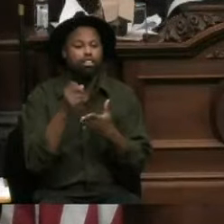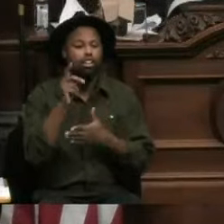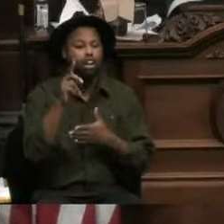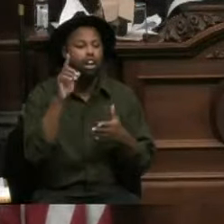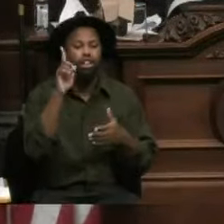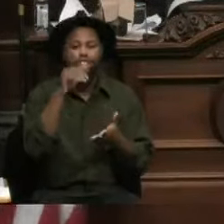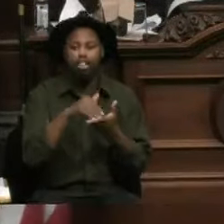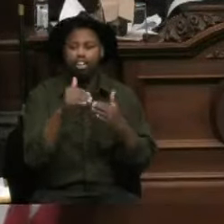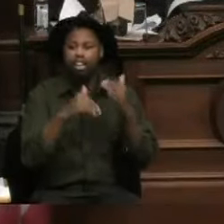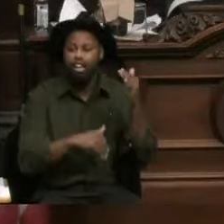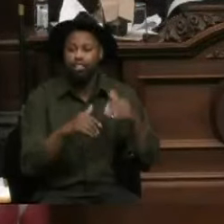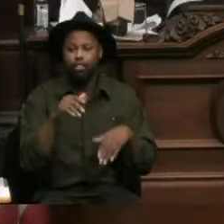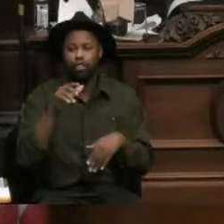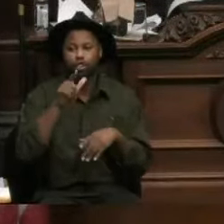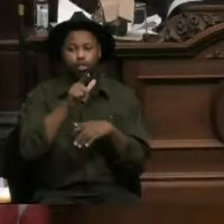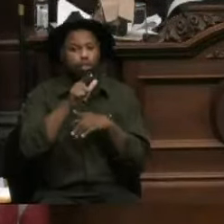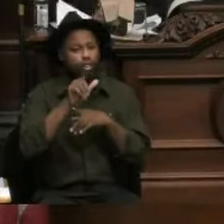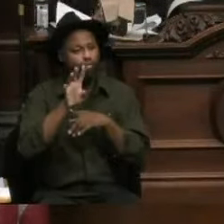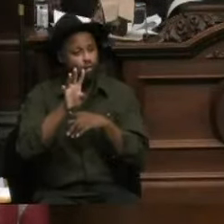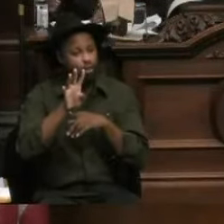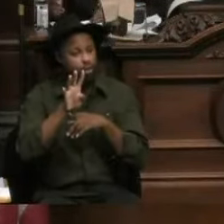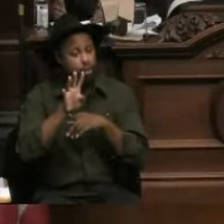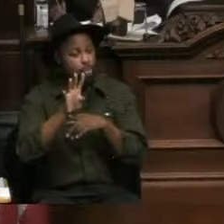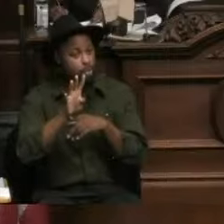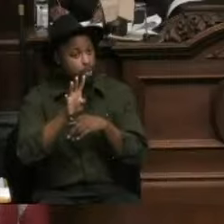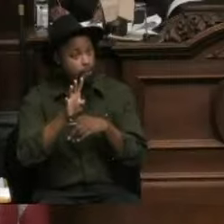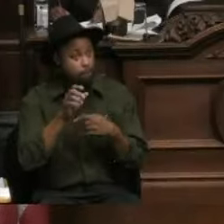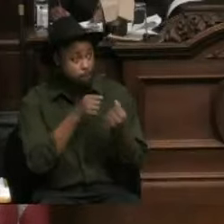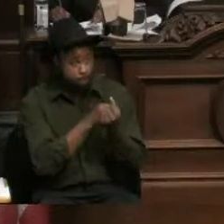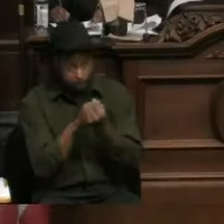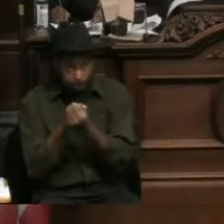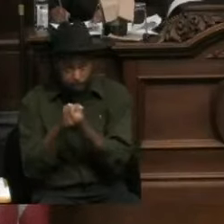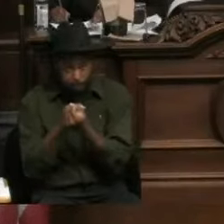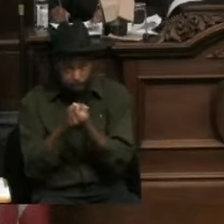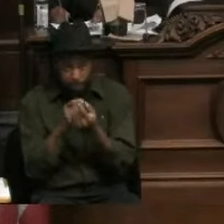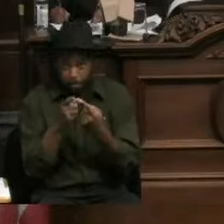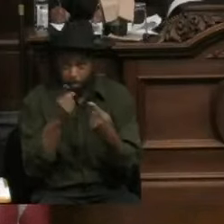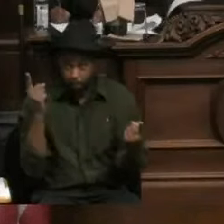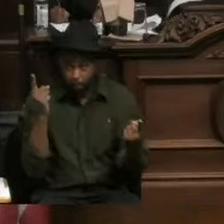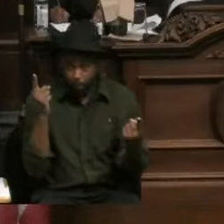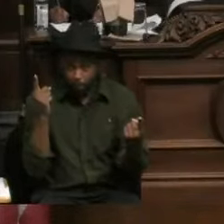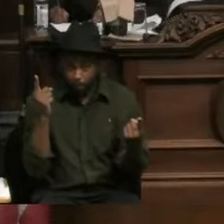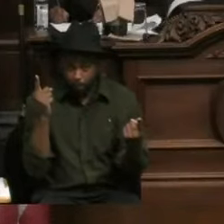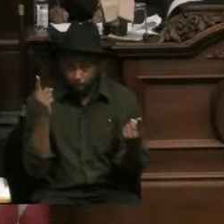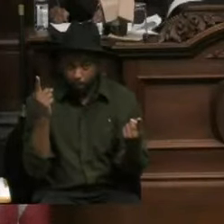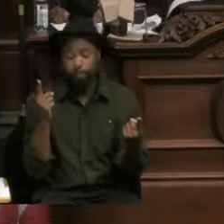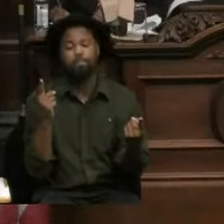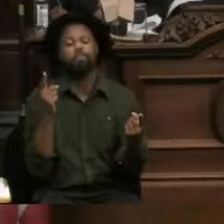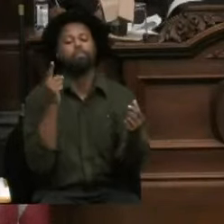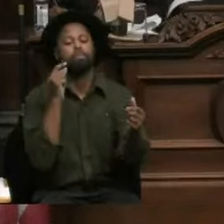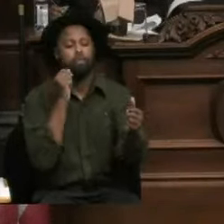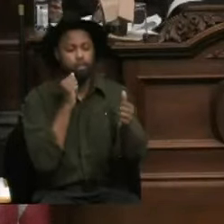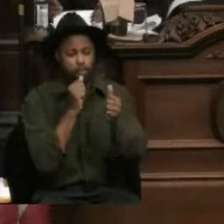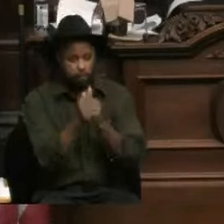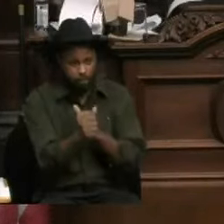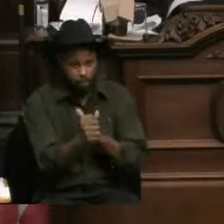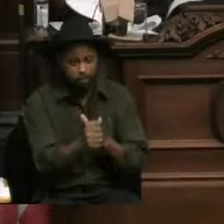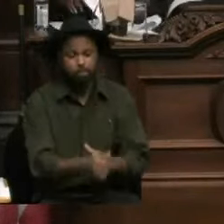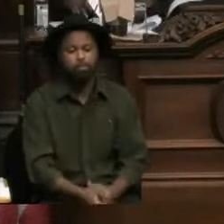for 2024. All in favor, please say aye. Aye. Any opposed? Motion carries.